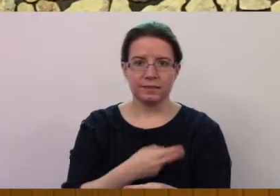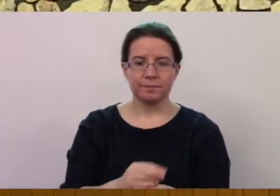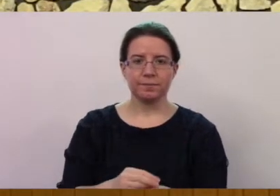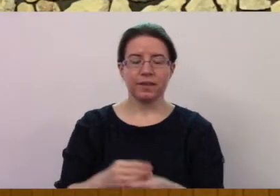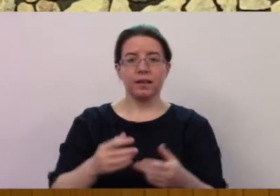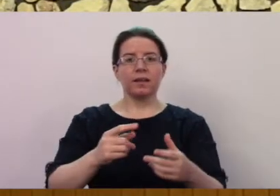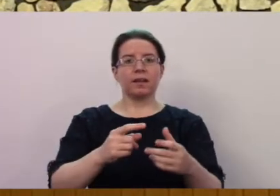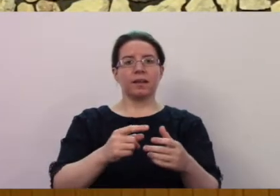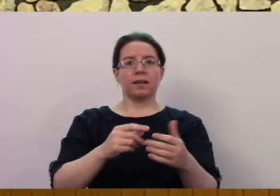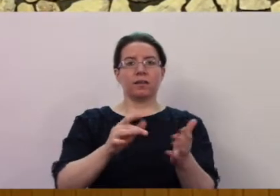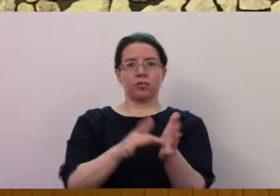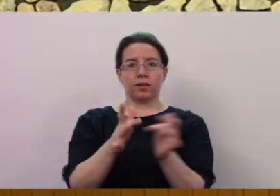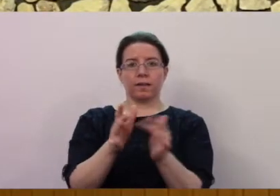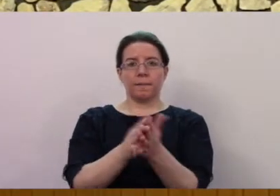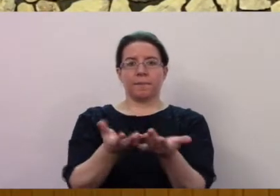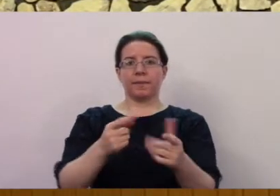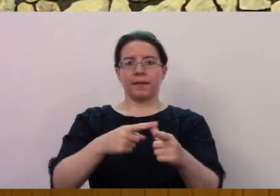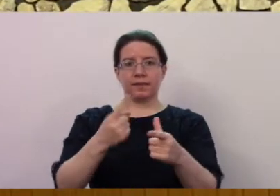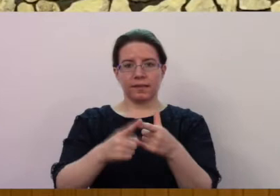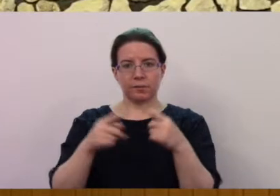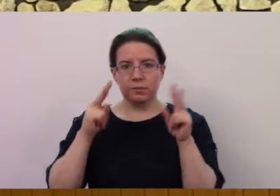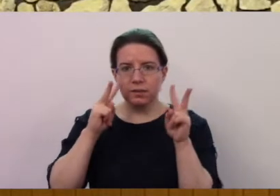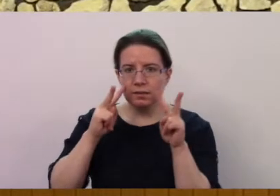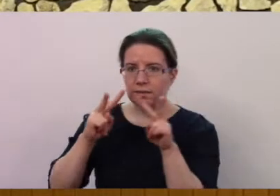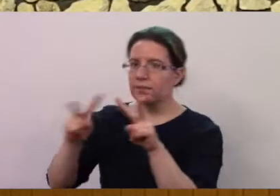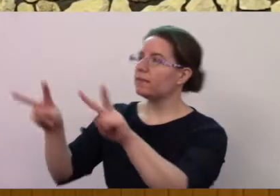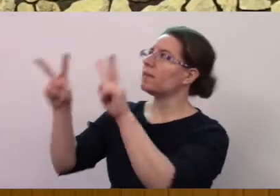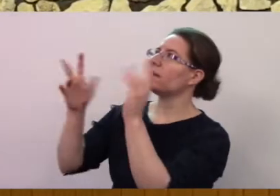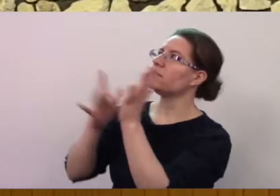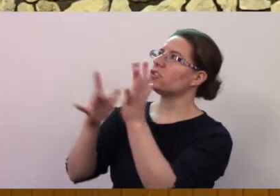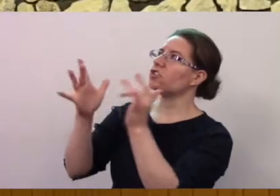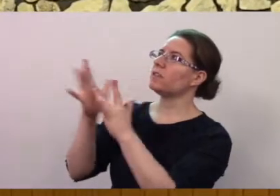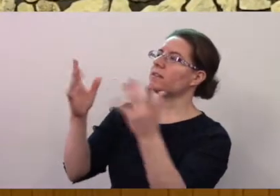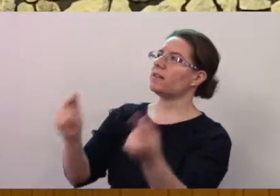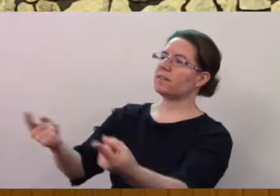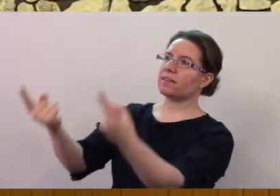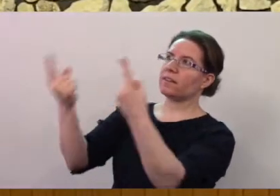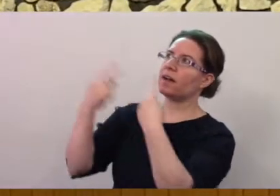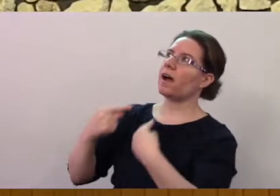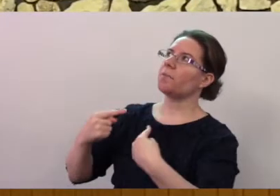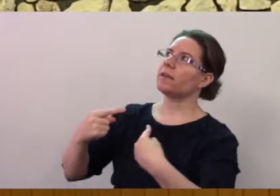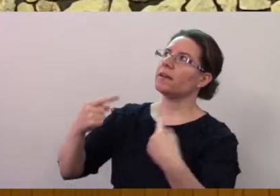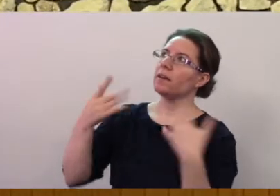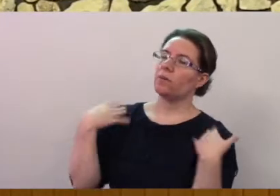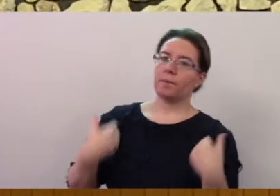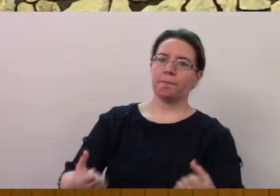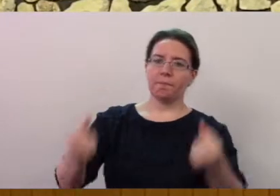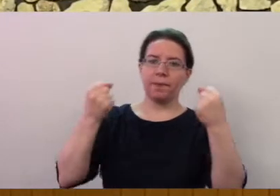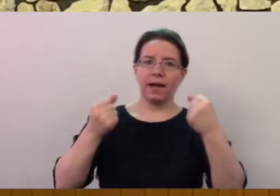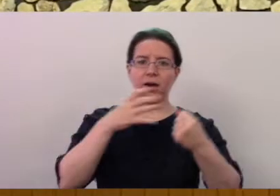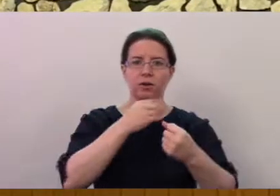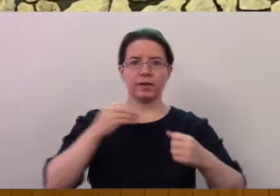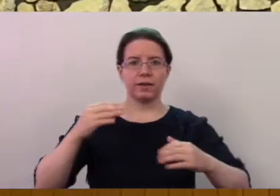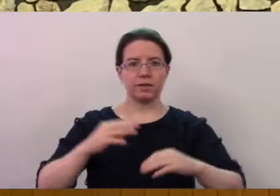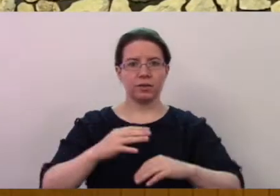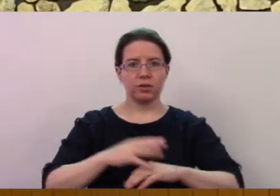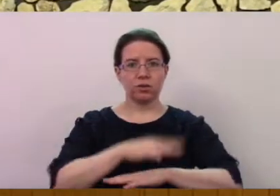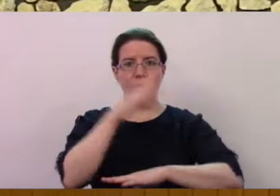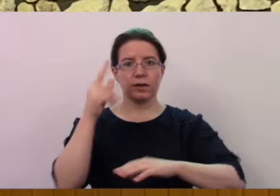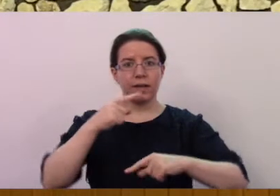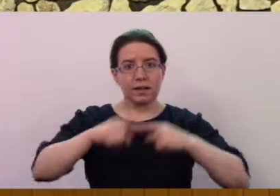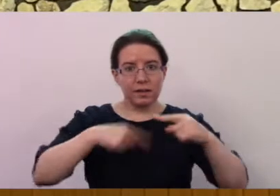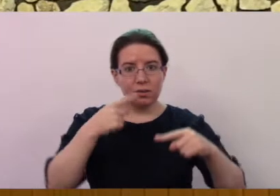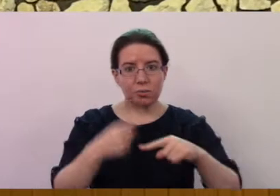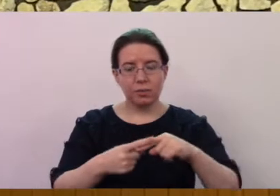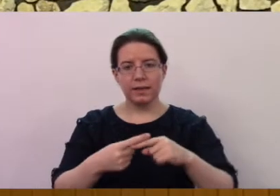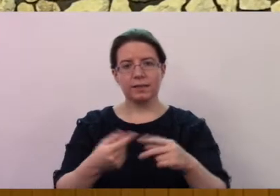coming in the cloud with power and great glory. And when these things begin to come to pass, then look up